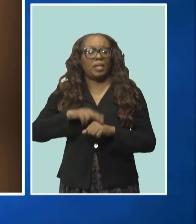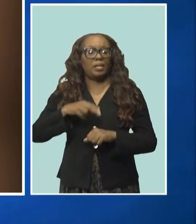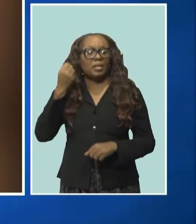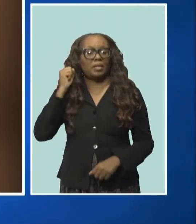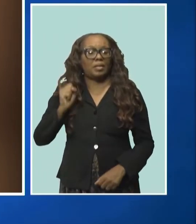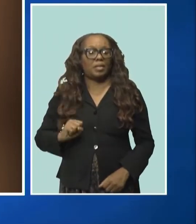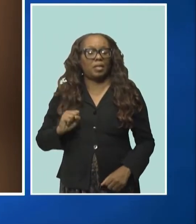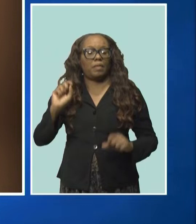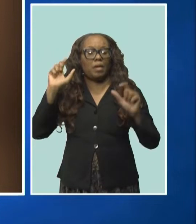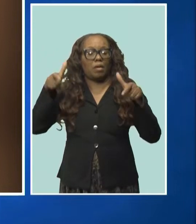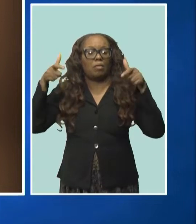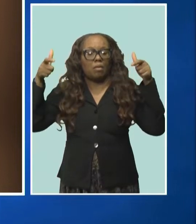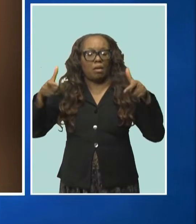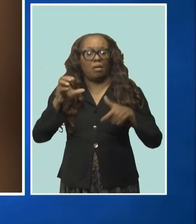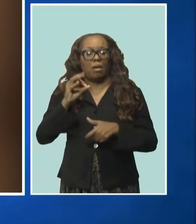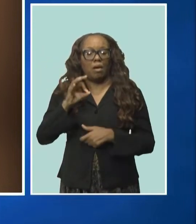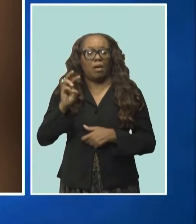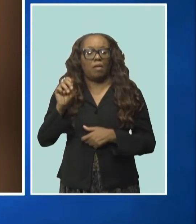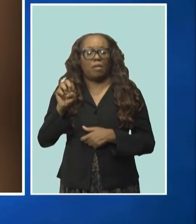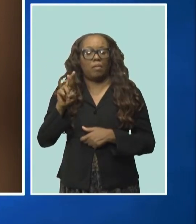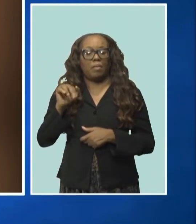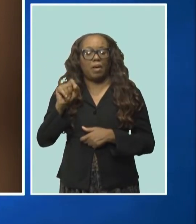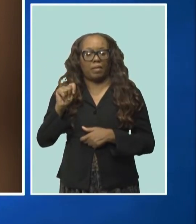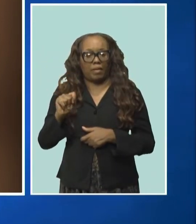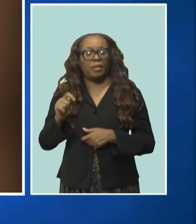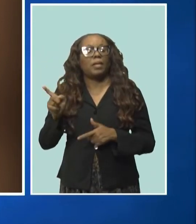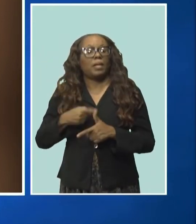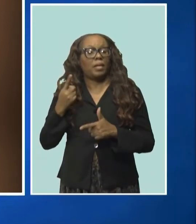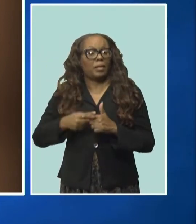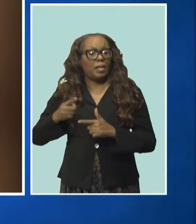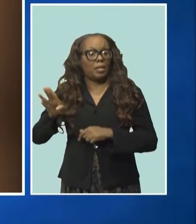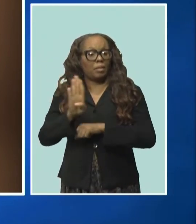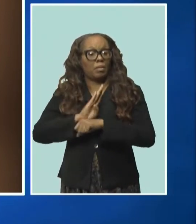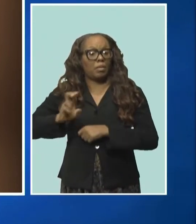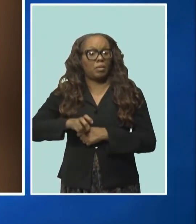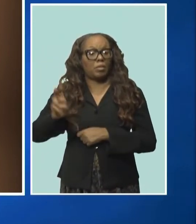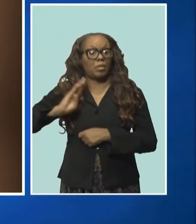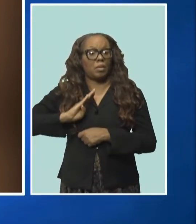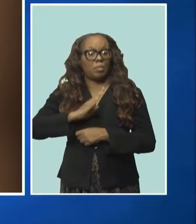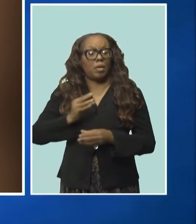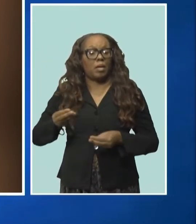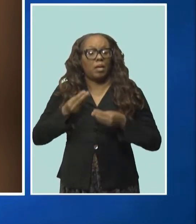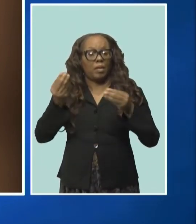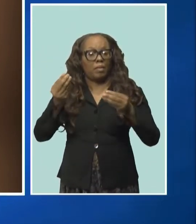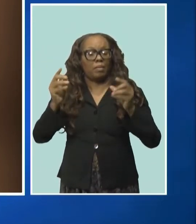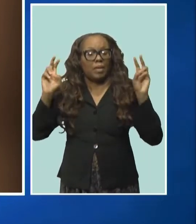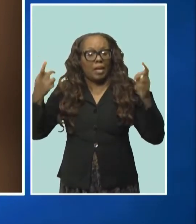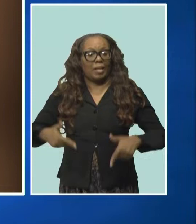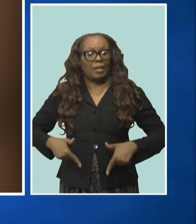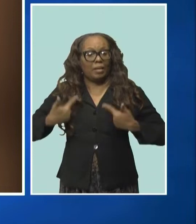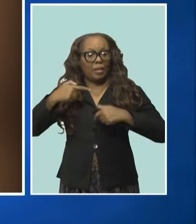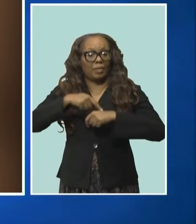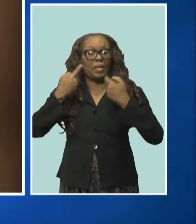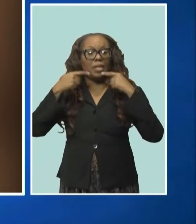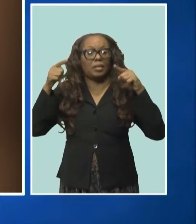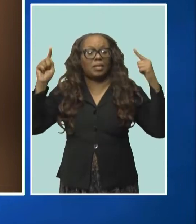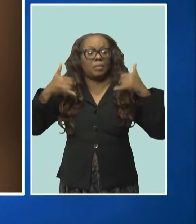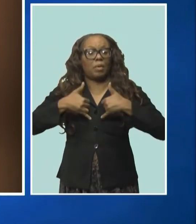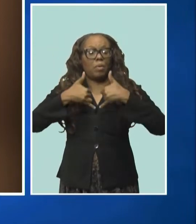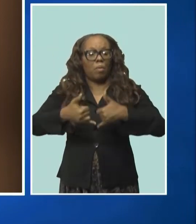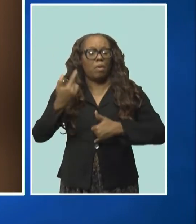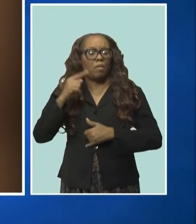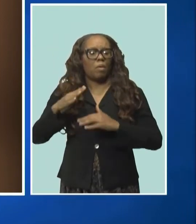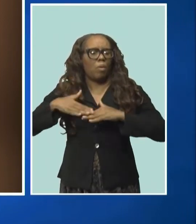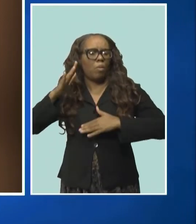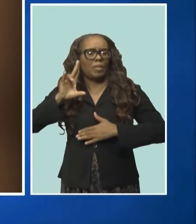Merit and 8 years later by the Barbados Tourism Board with a Lifetime Achievement Award for his work over 7 decades in the field.